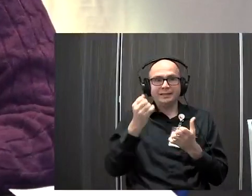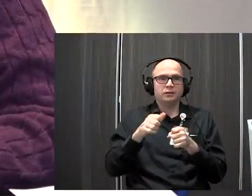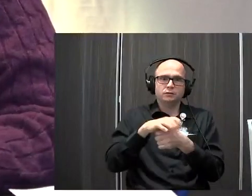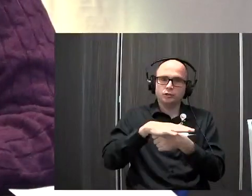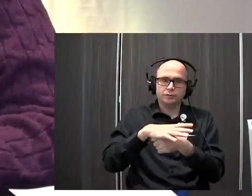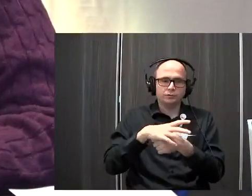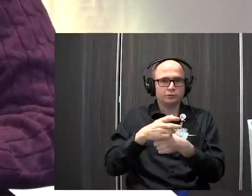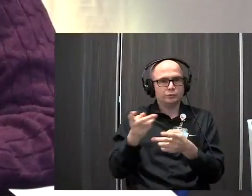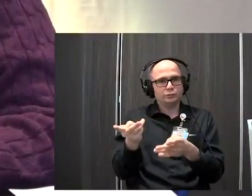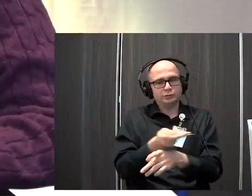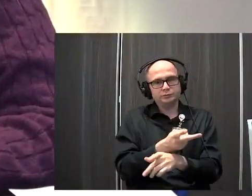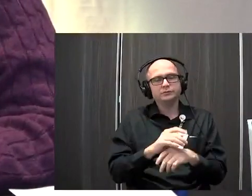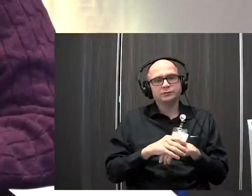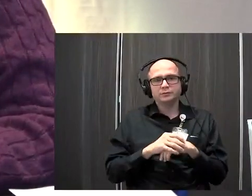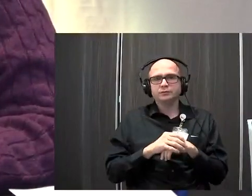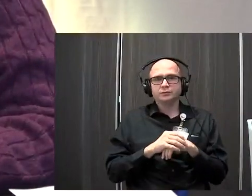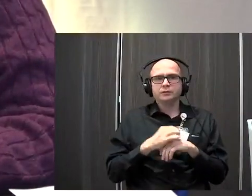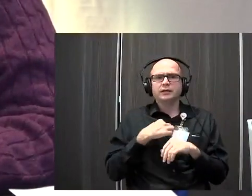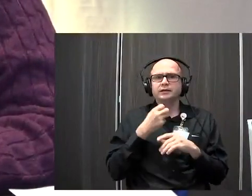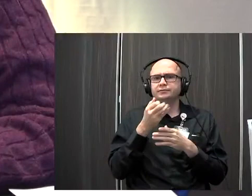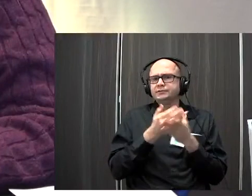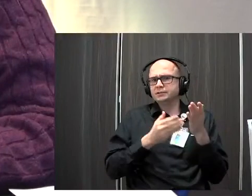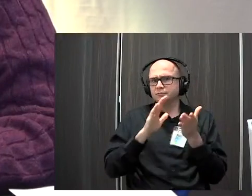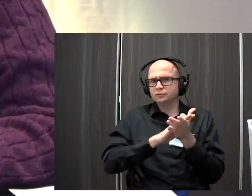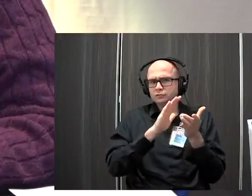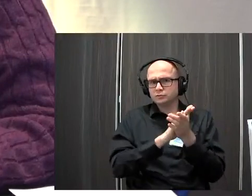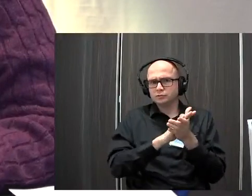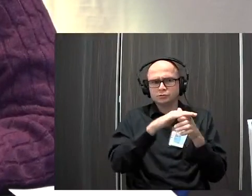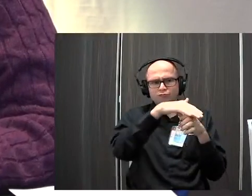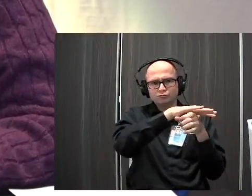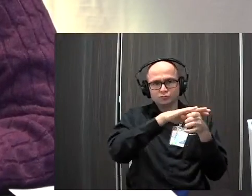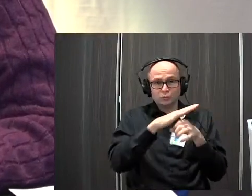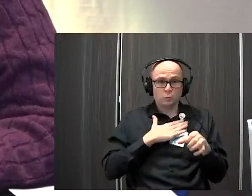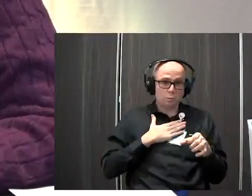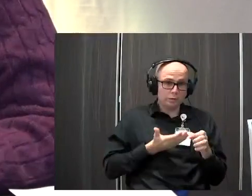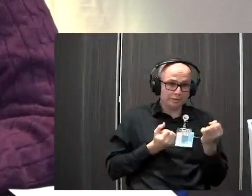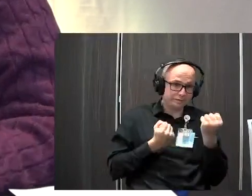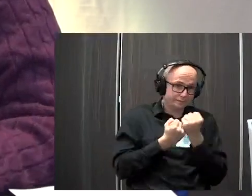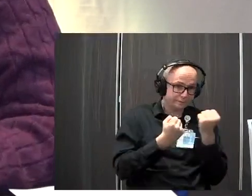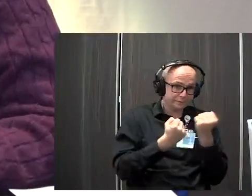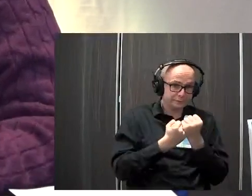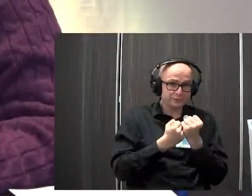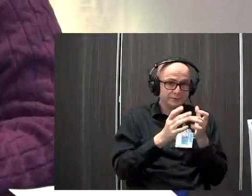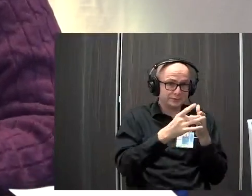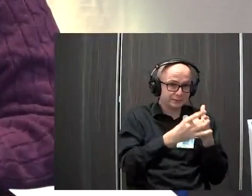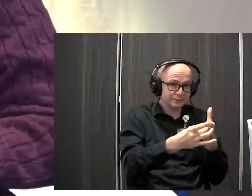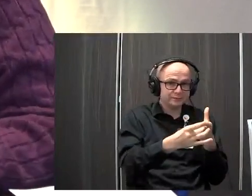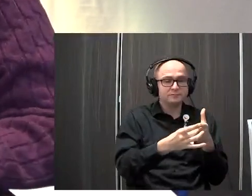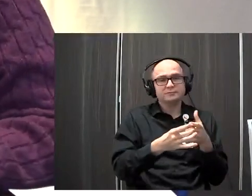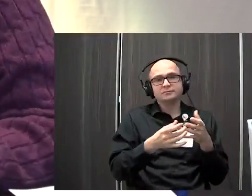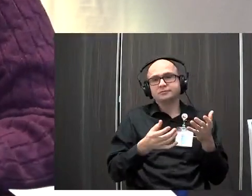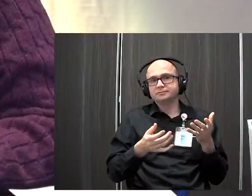tricky. I think I've had some school districts who've been willing to support that type of guidance, so you get